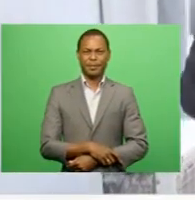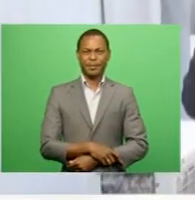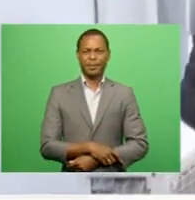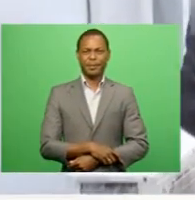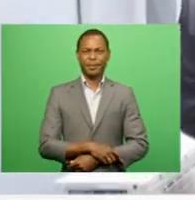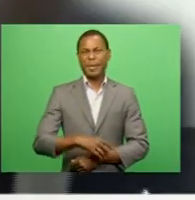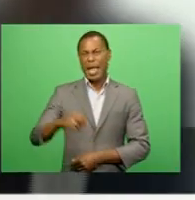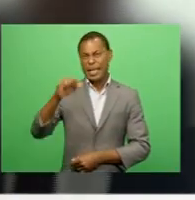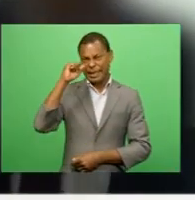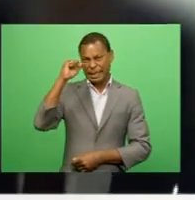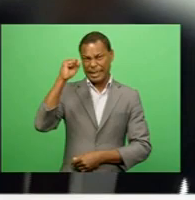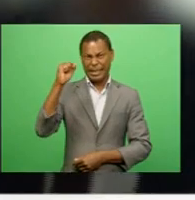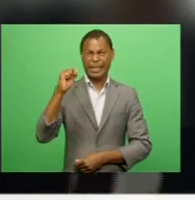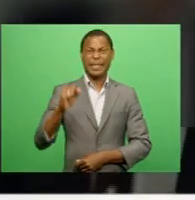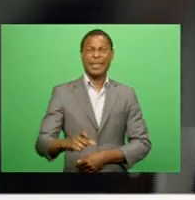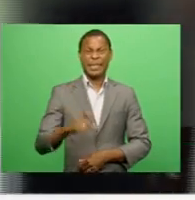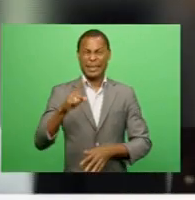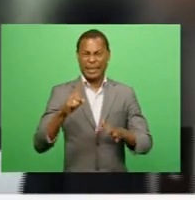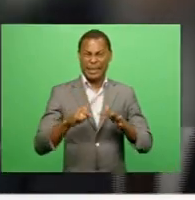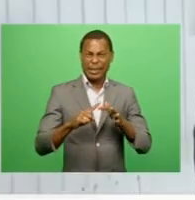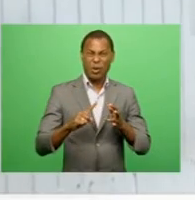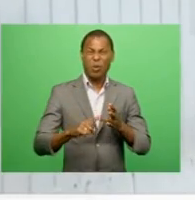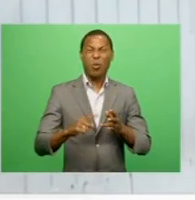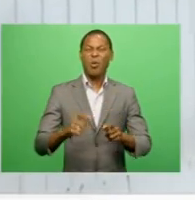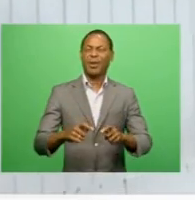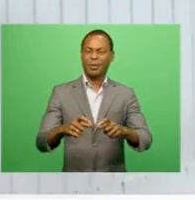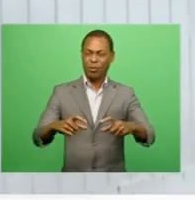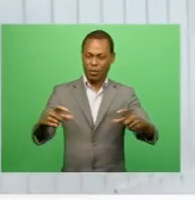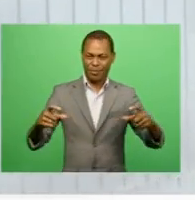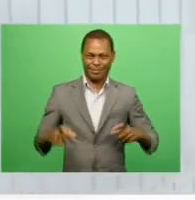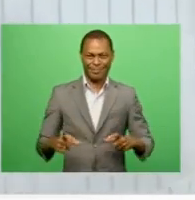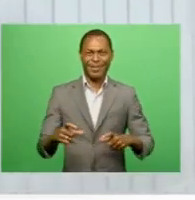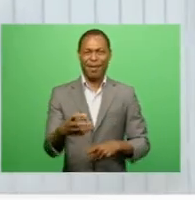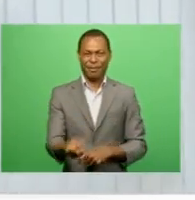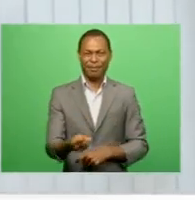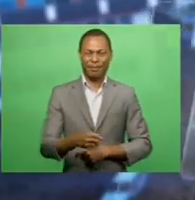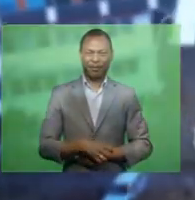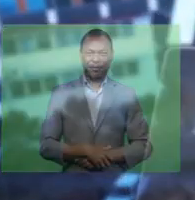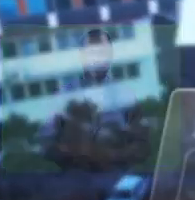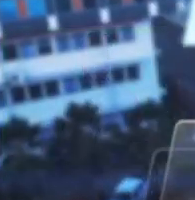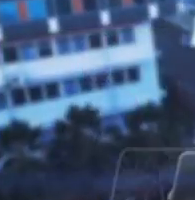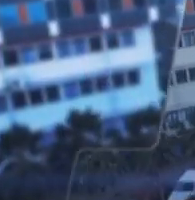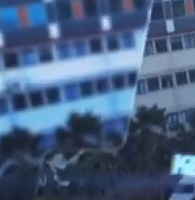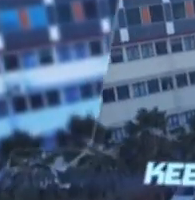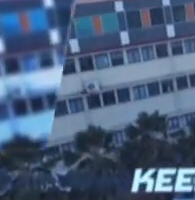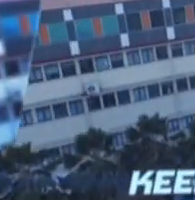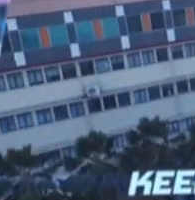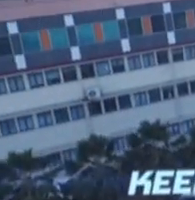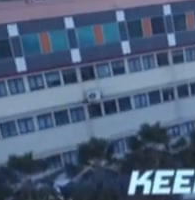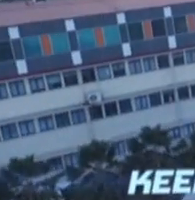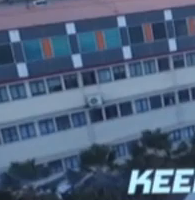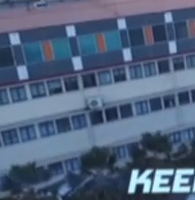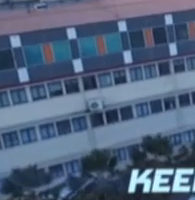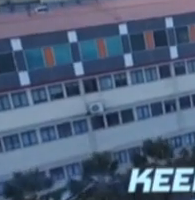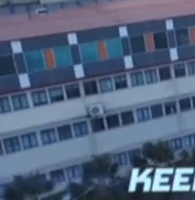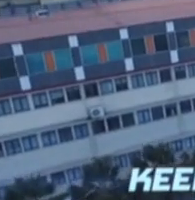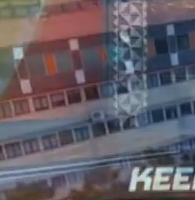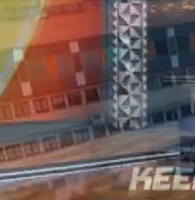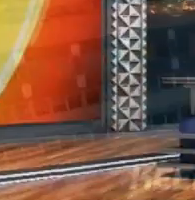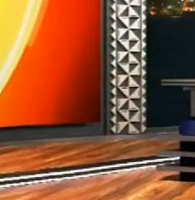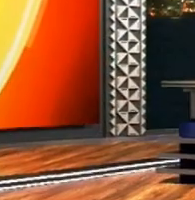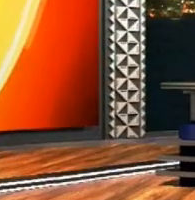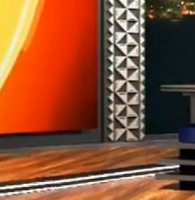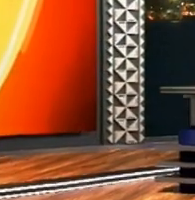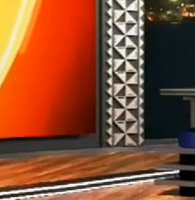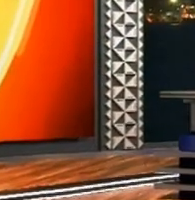And former senior executive sexual assault trial continues. From the studios of FBC Suva,